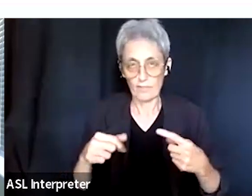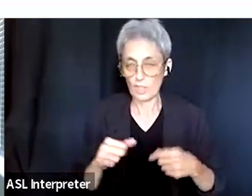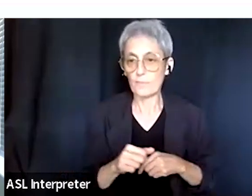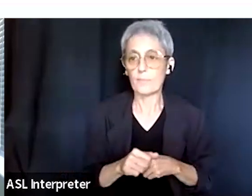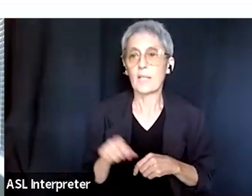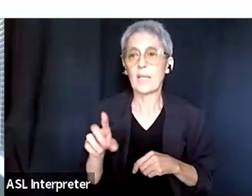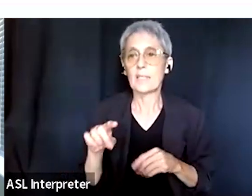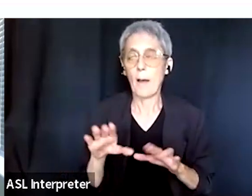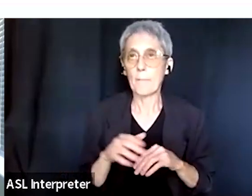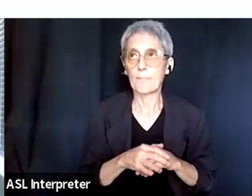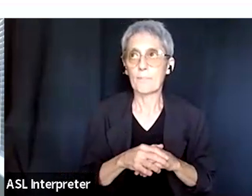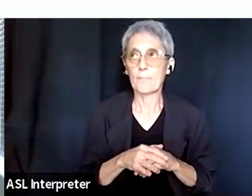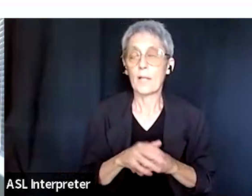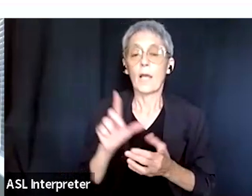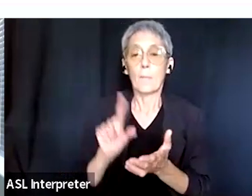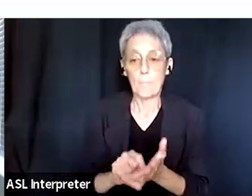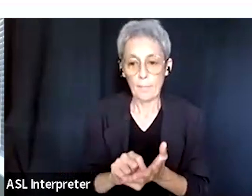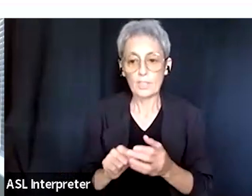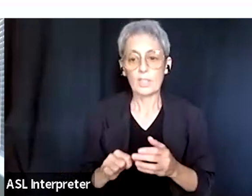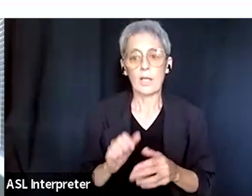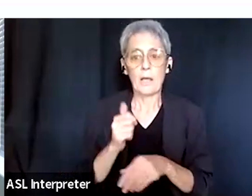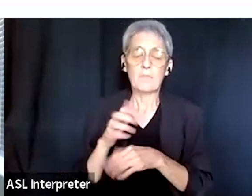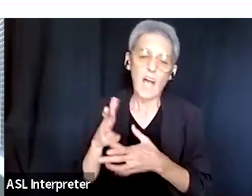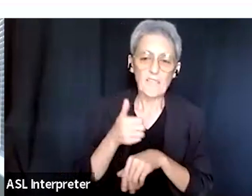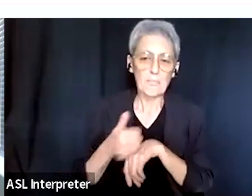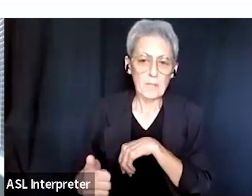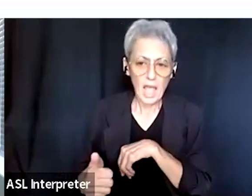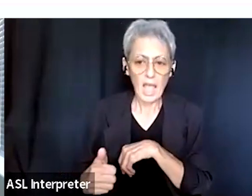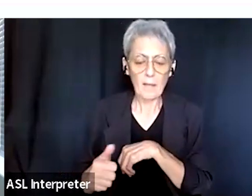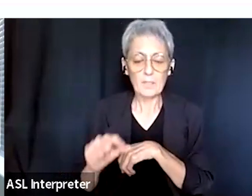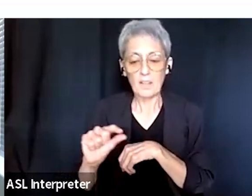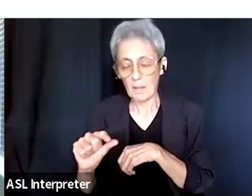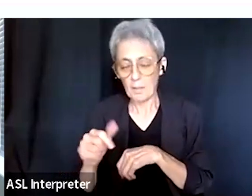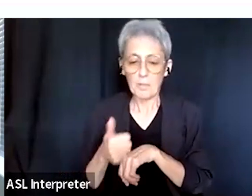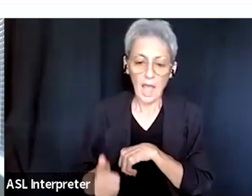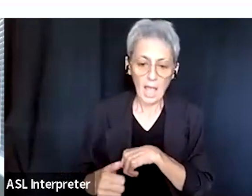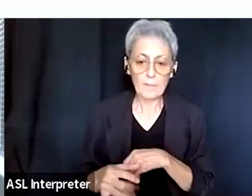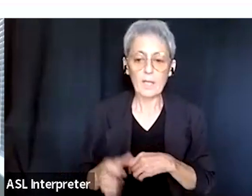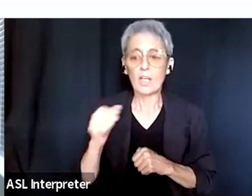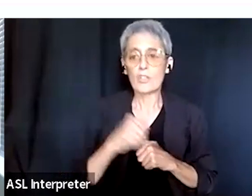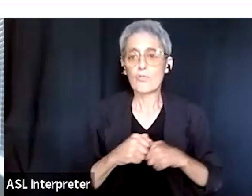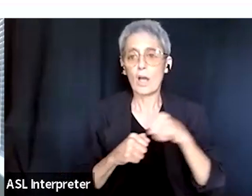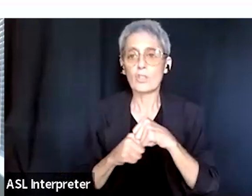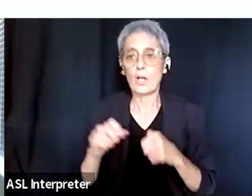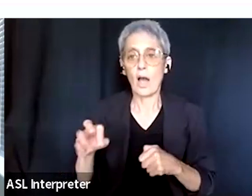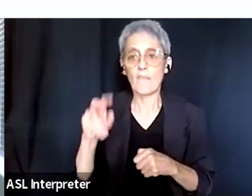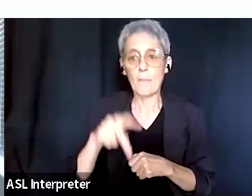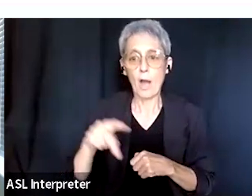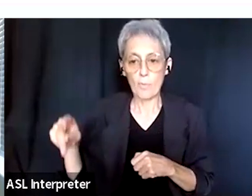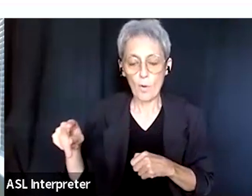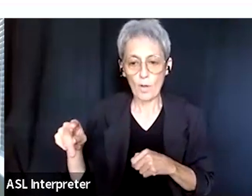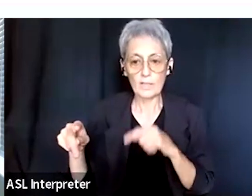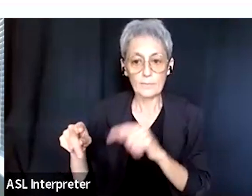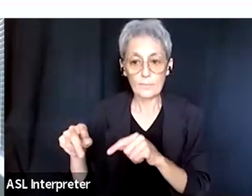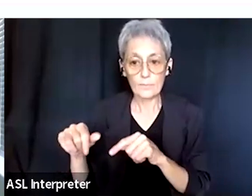a publication that blamed to some degree the structure of PowerPoint as one of the contributors